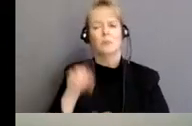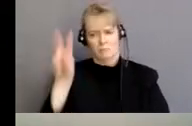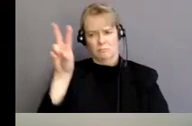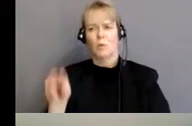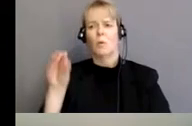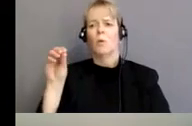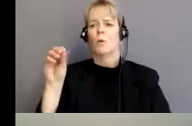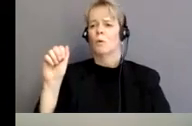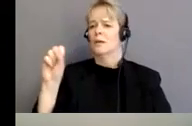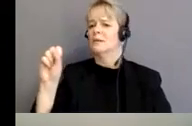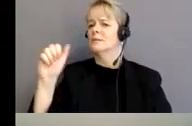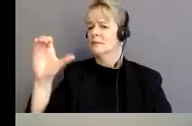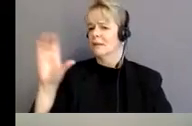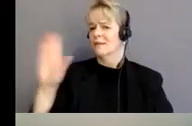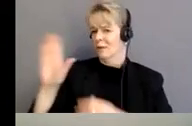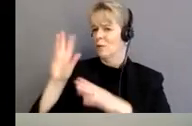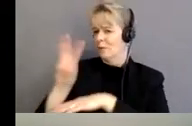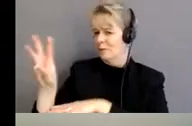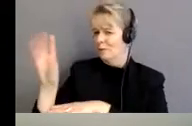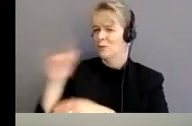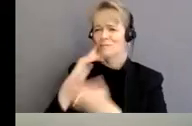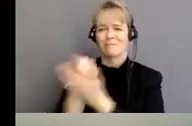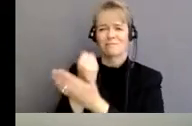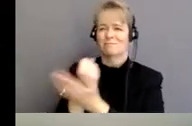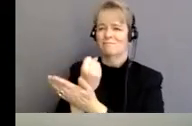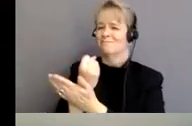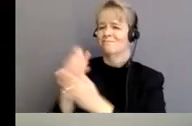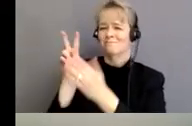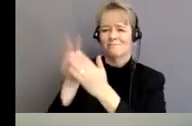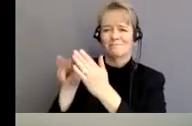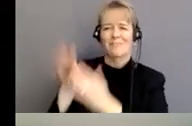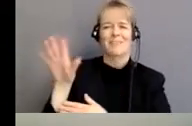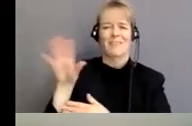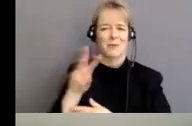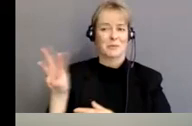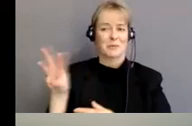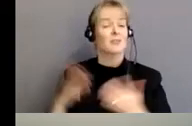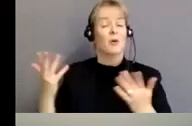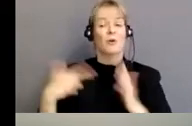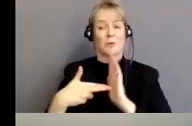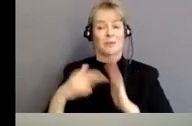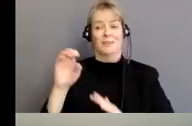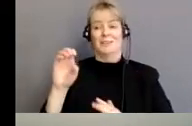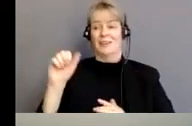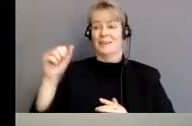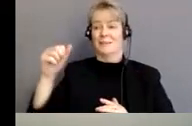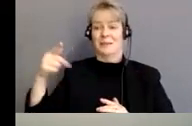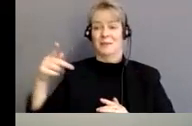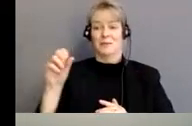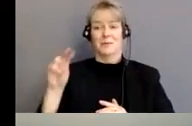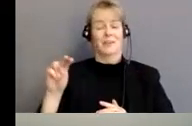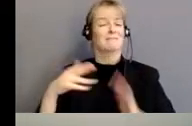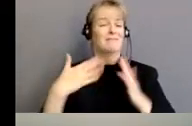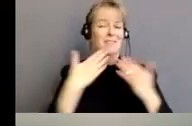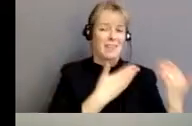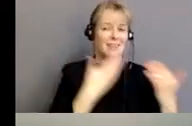and access the many tools and resources that they have. So on behalf of Elder Abuse Prevention Ontario, I want to thank you both, Chris, Mike, as